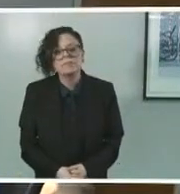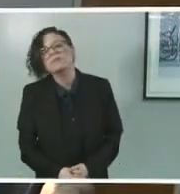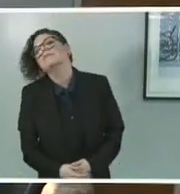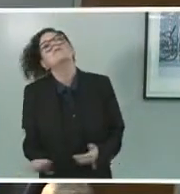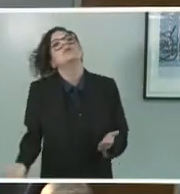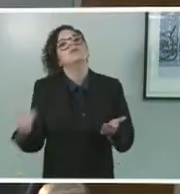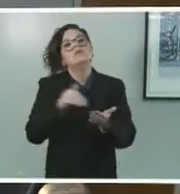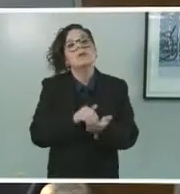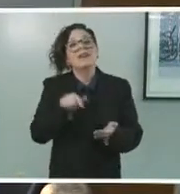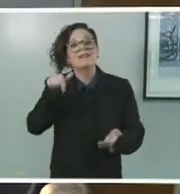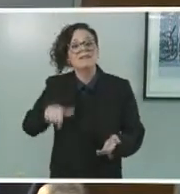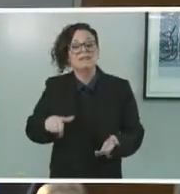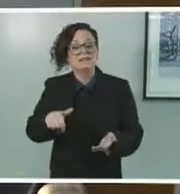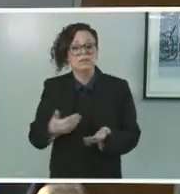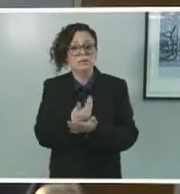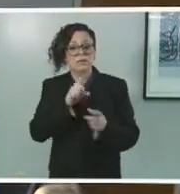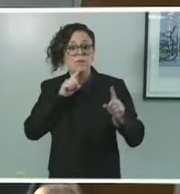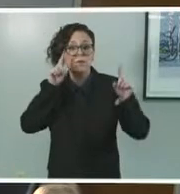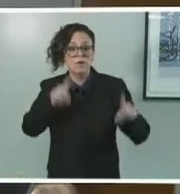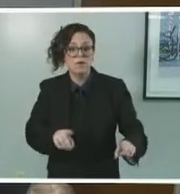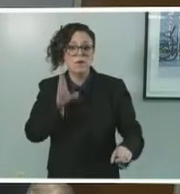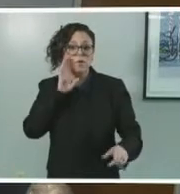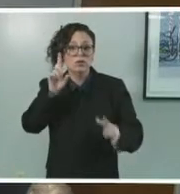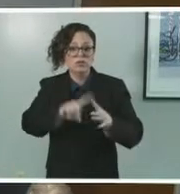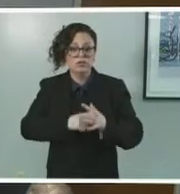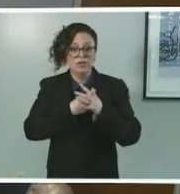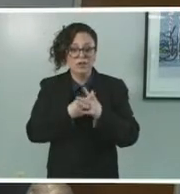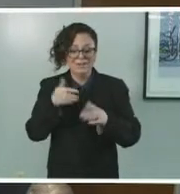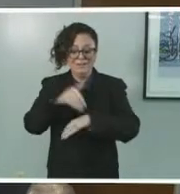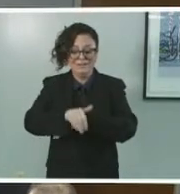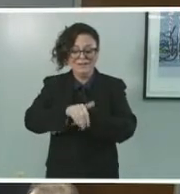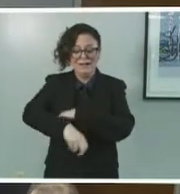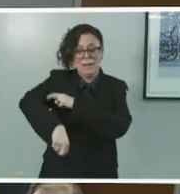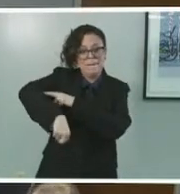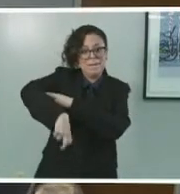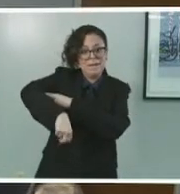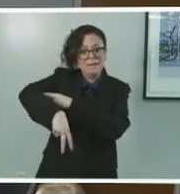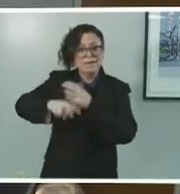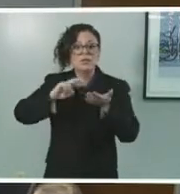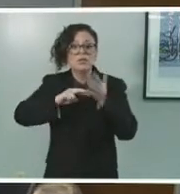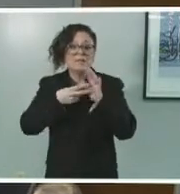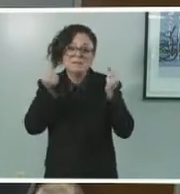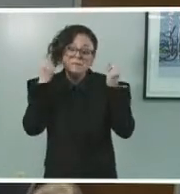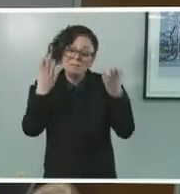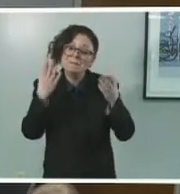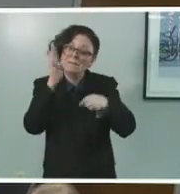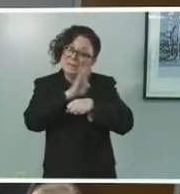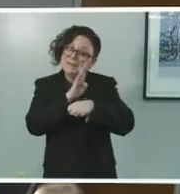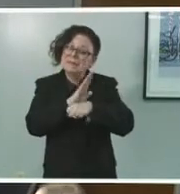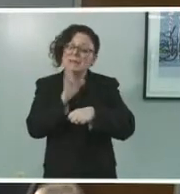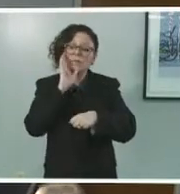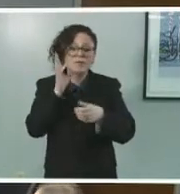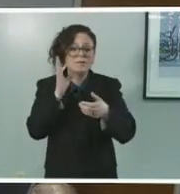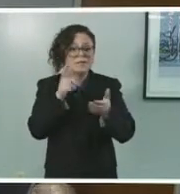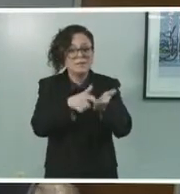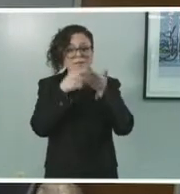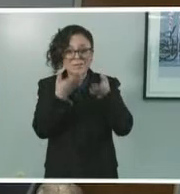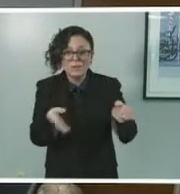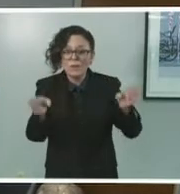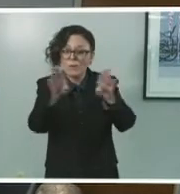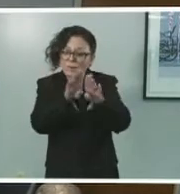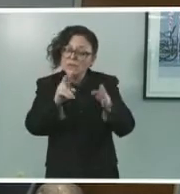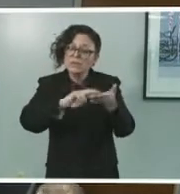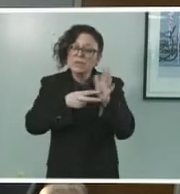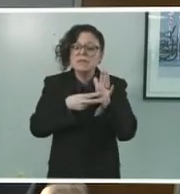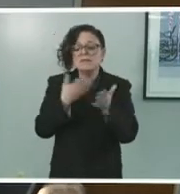goes into effect at midnight tonight. A lot of businesses are required to close their operations. They're allowed to have employees working from